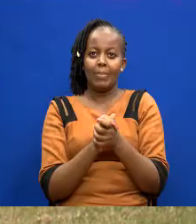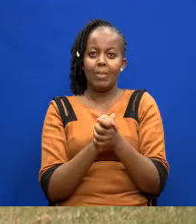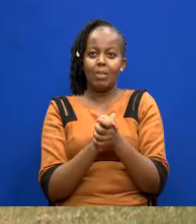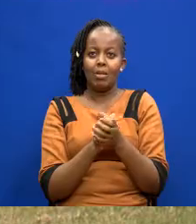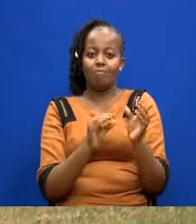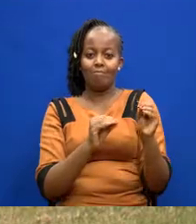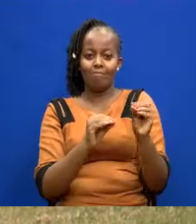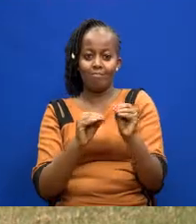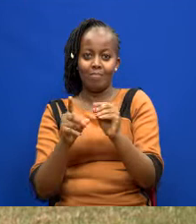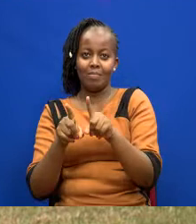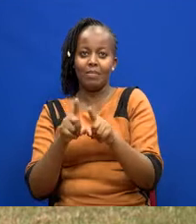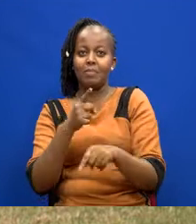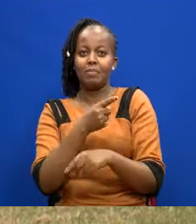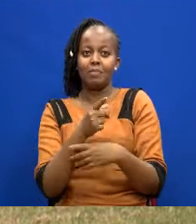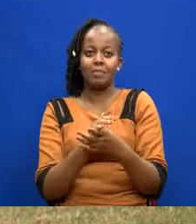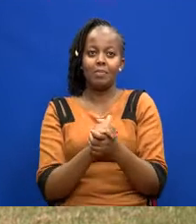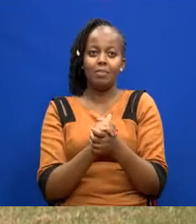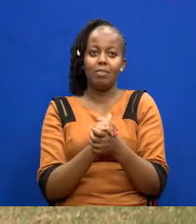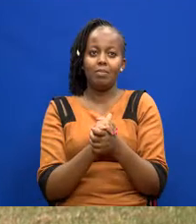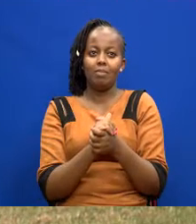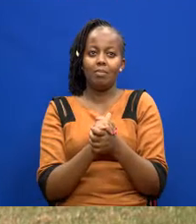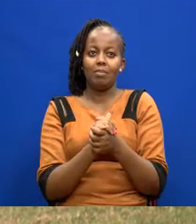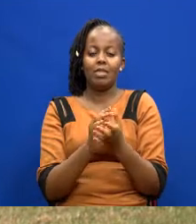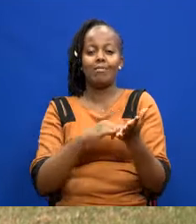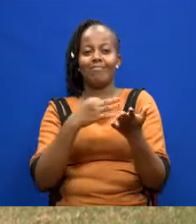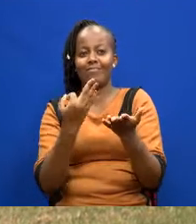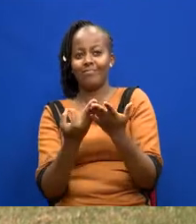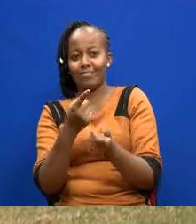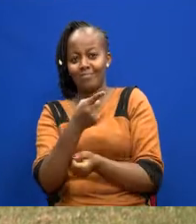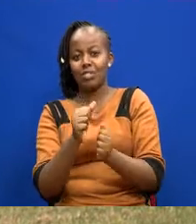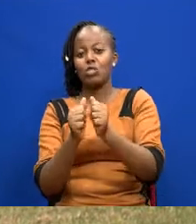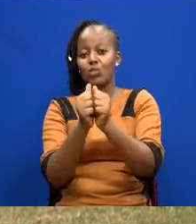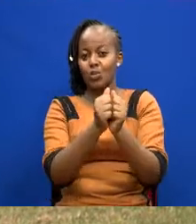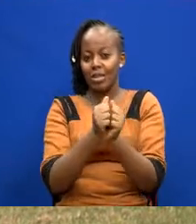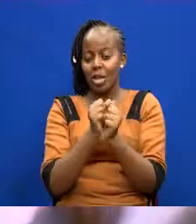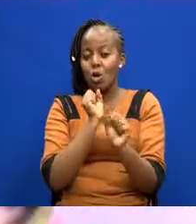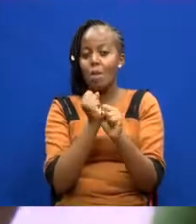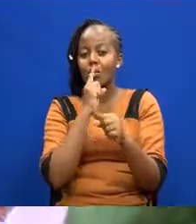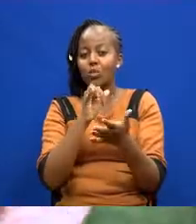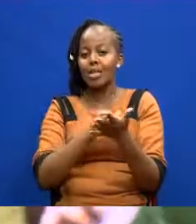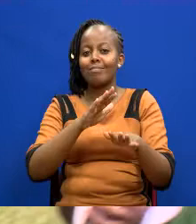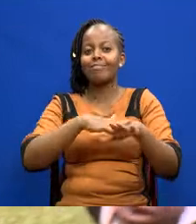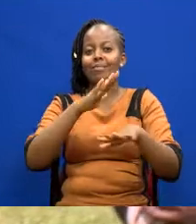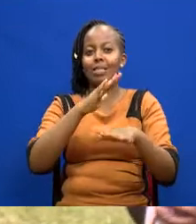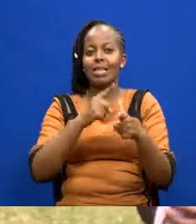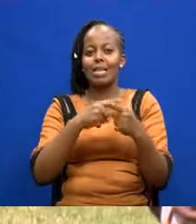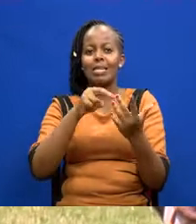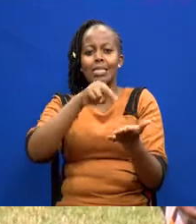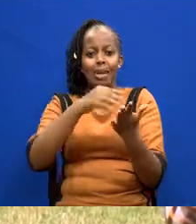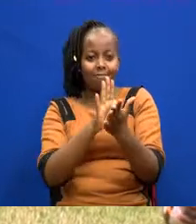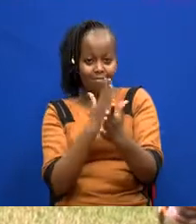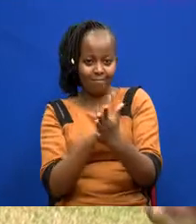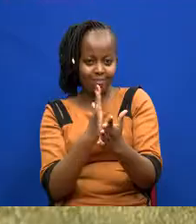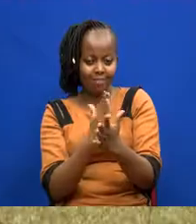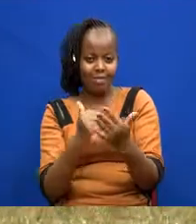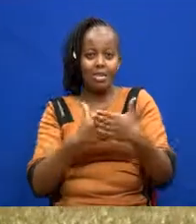So run into him, tower of power, go down, make sure you're on top, good. And get up, quickly get back